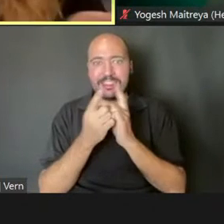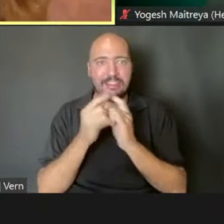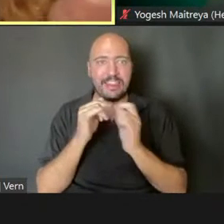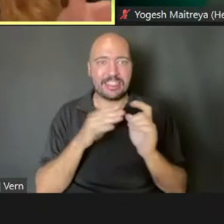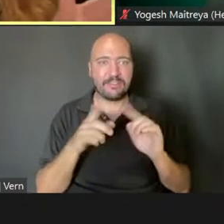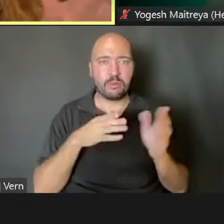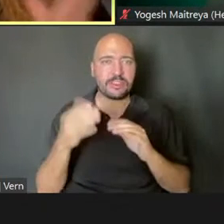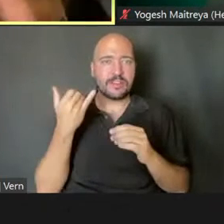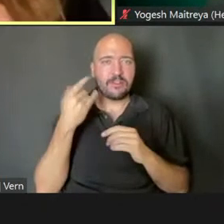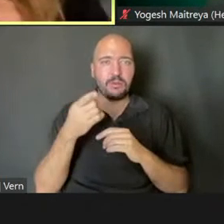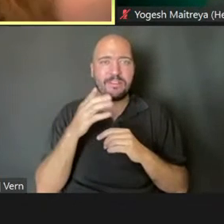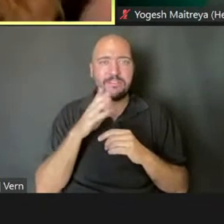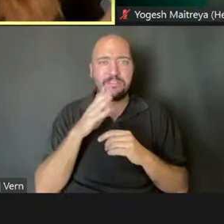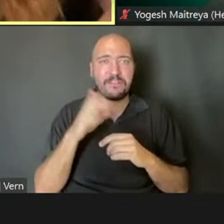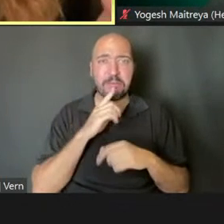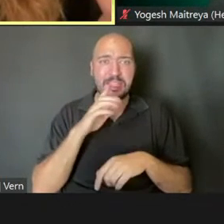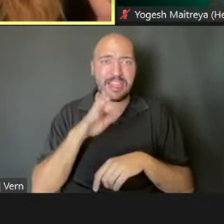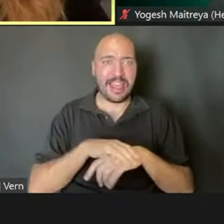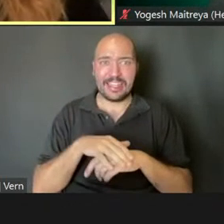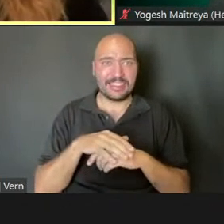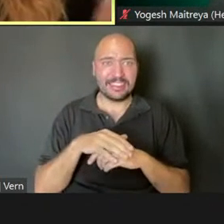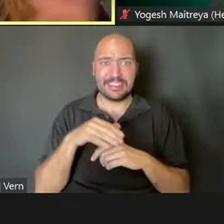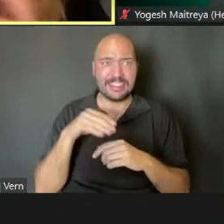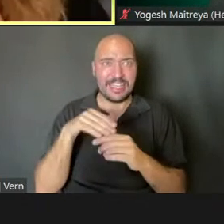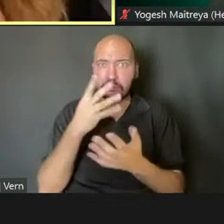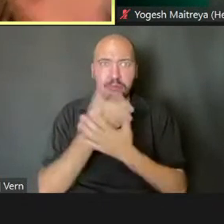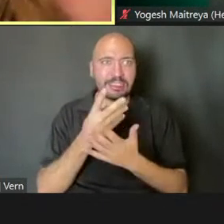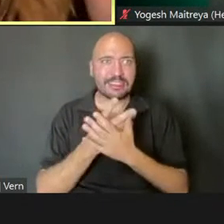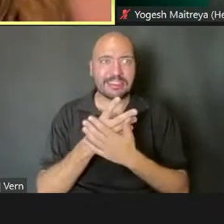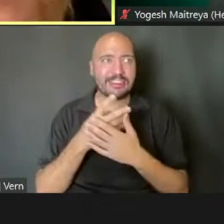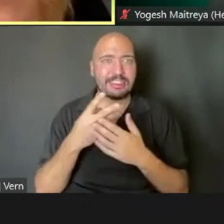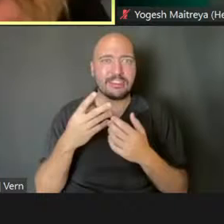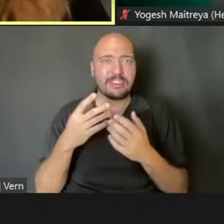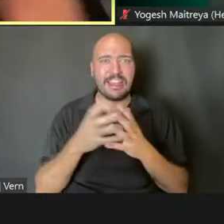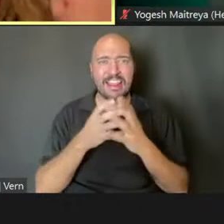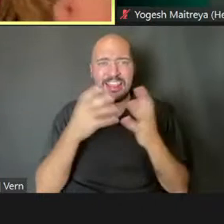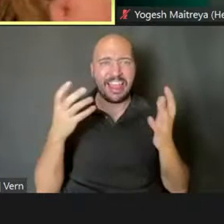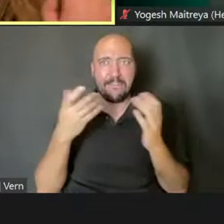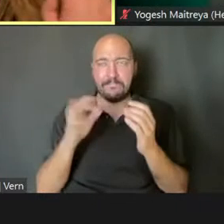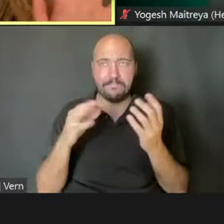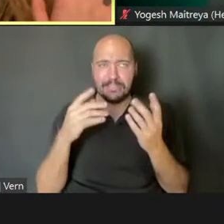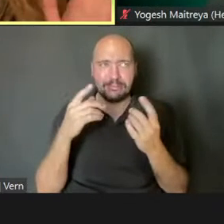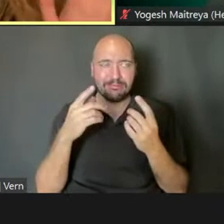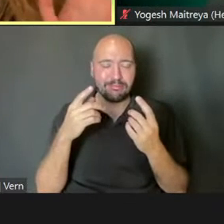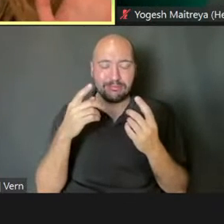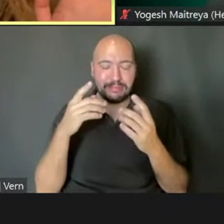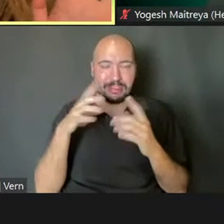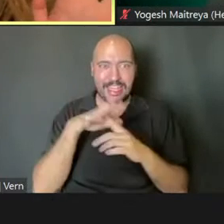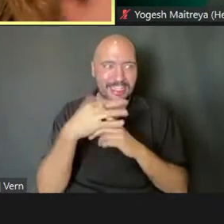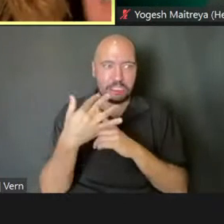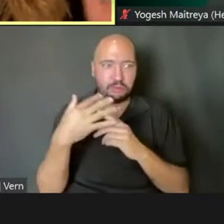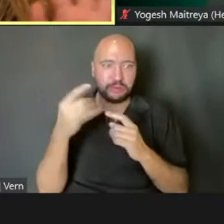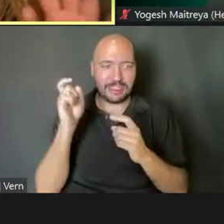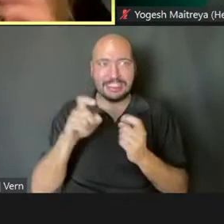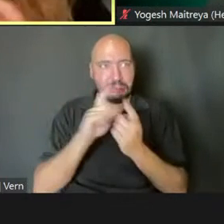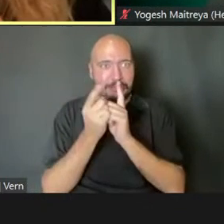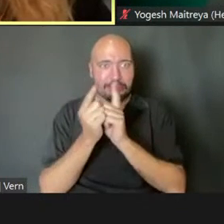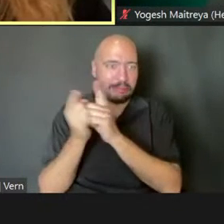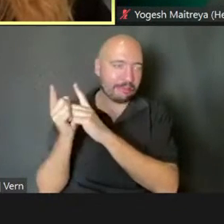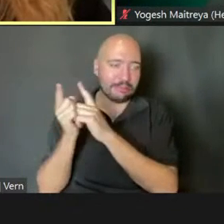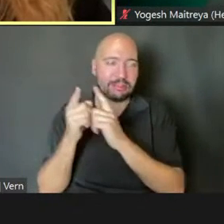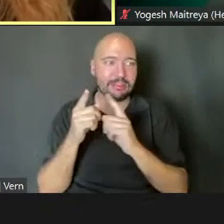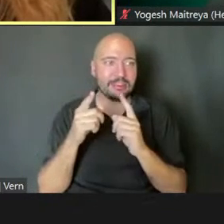you've never been on Tennessee's death row, if you've never been in a prison, there's a lot of translation and contextualization that needs to